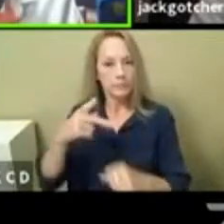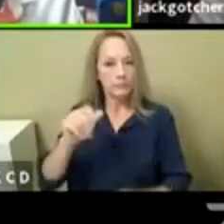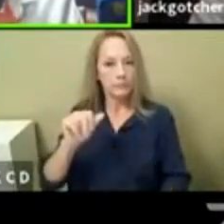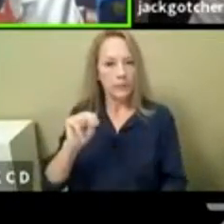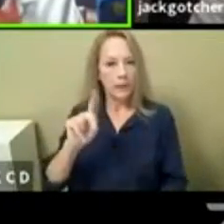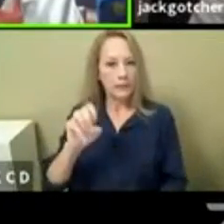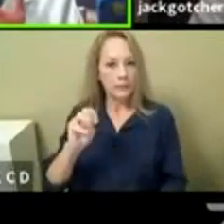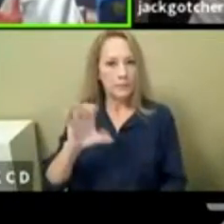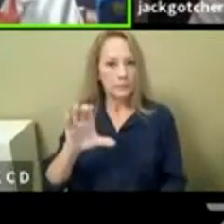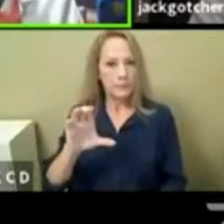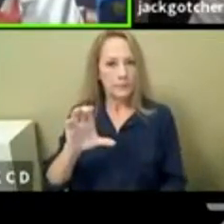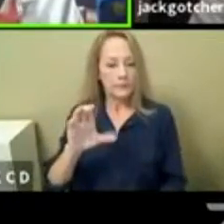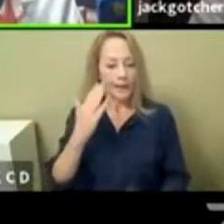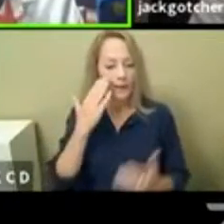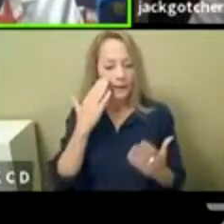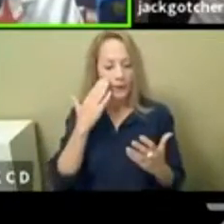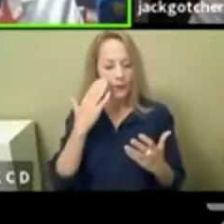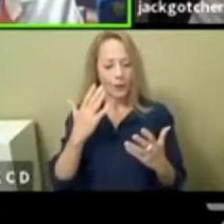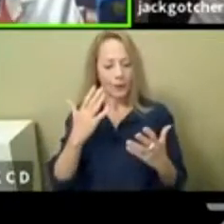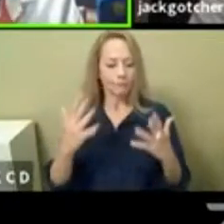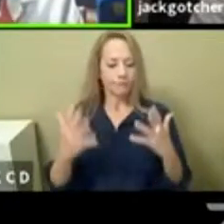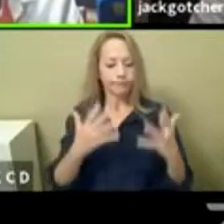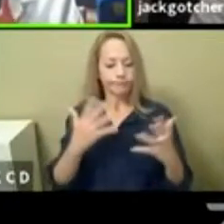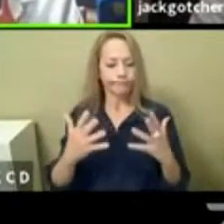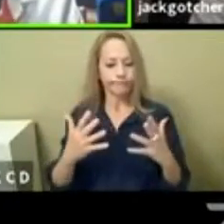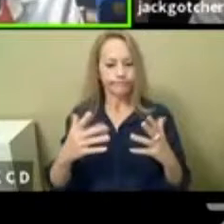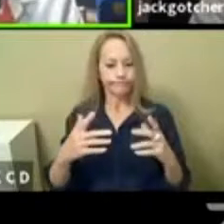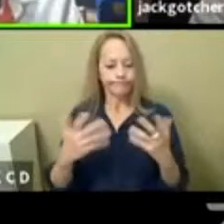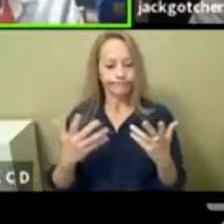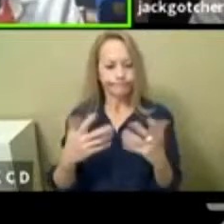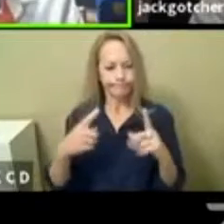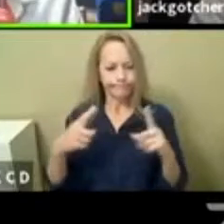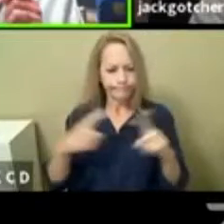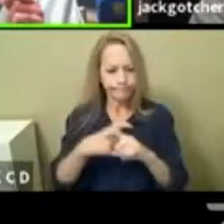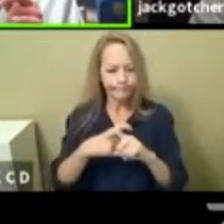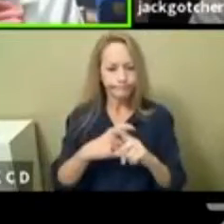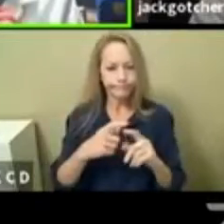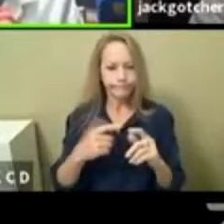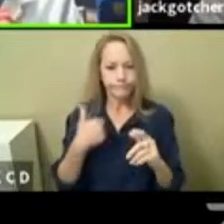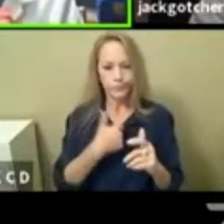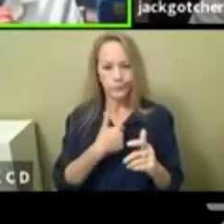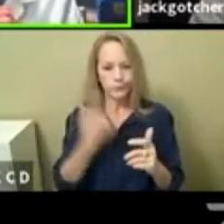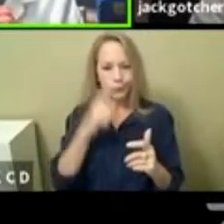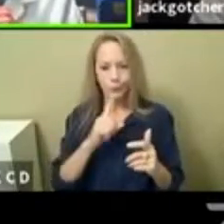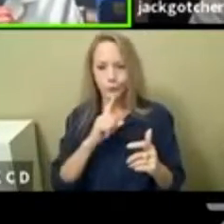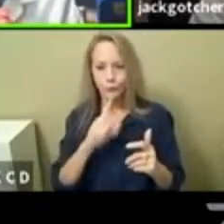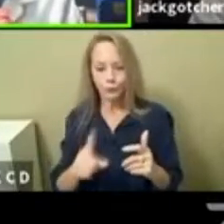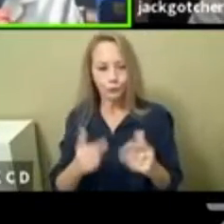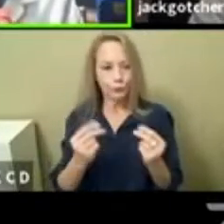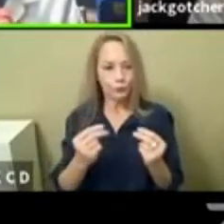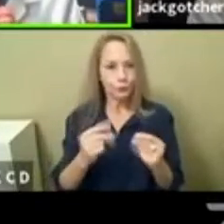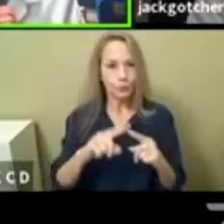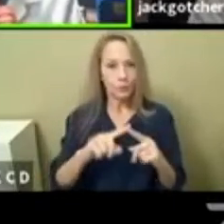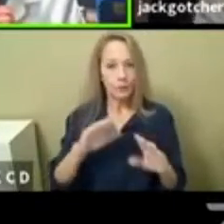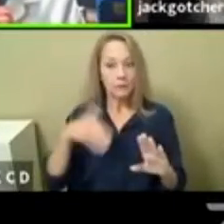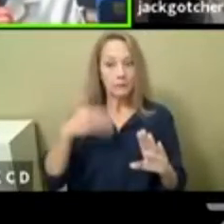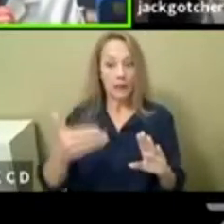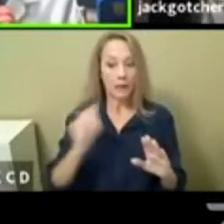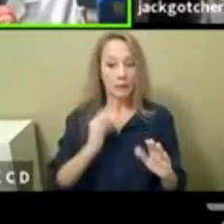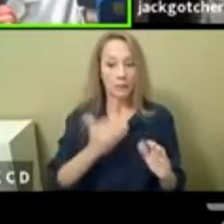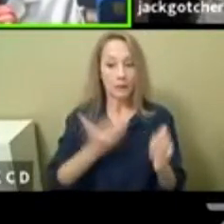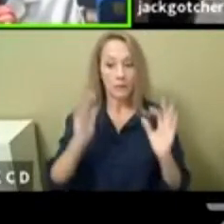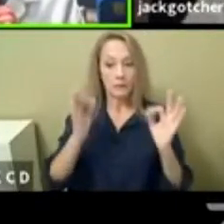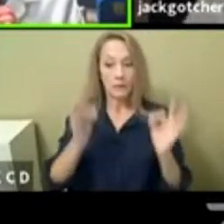complicated, and we may not be able to really get clarity, but it's hard to make those next decisions unless we have this